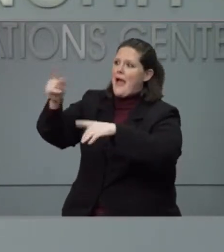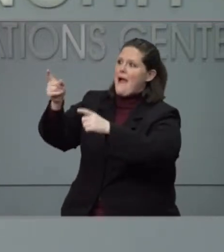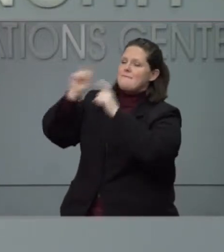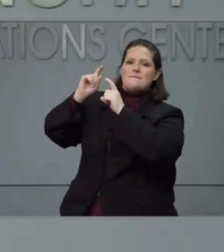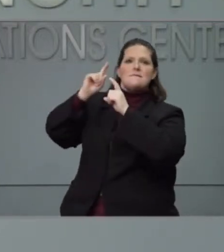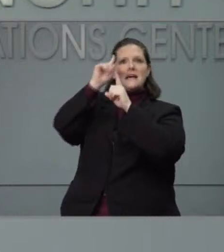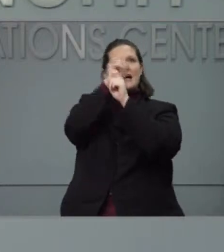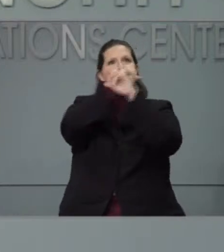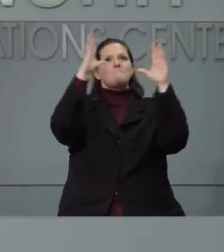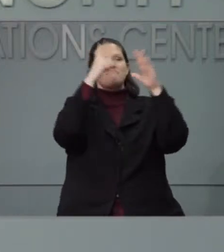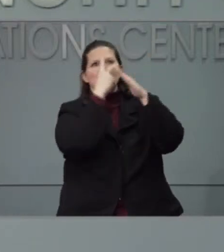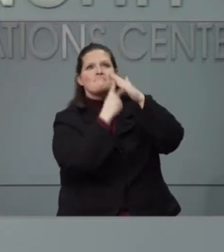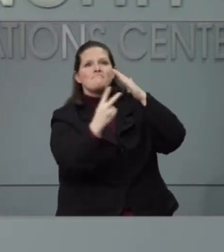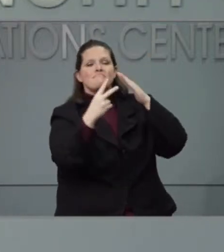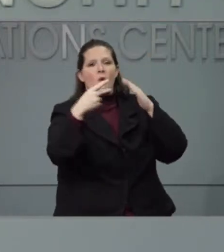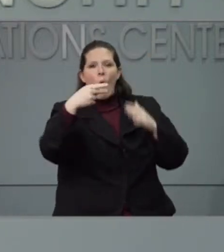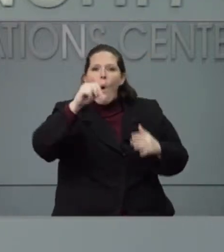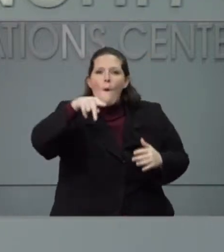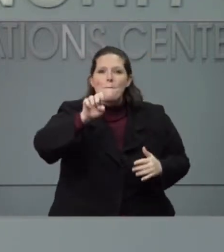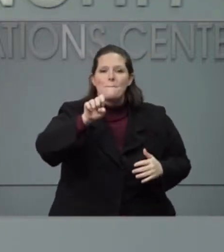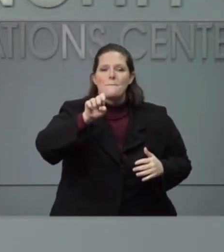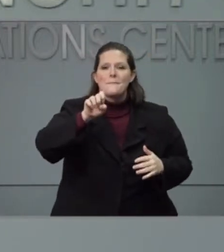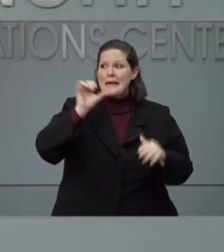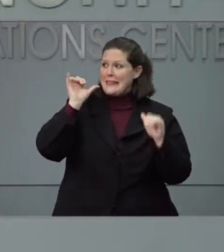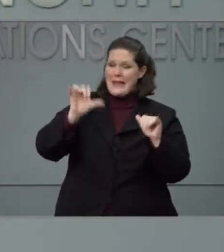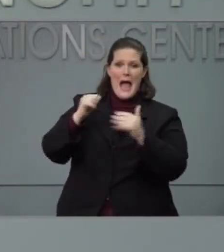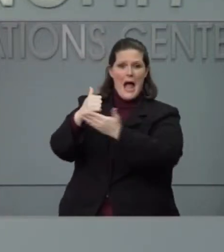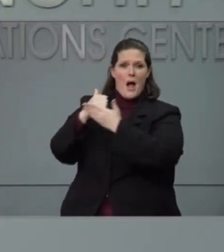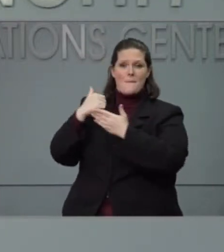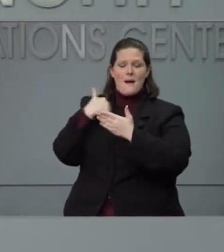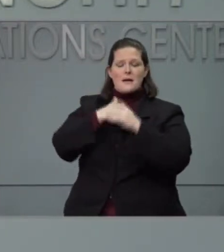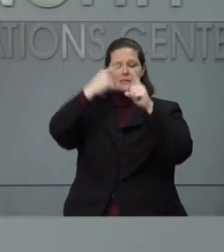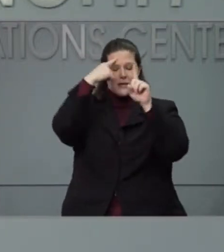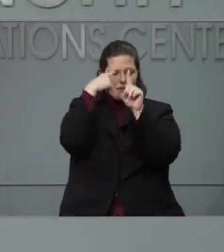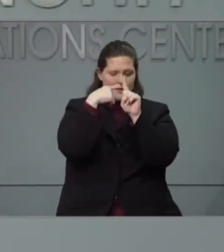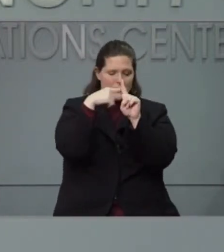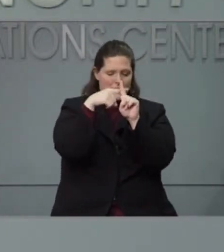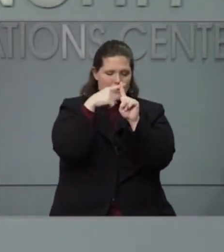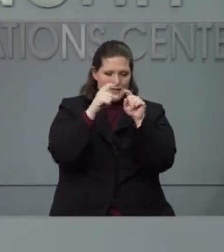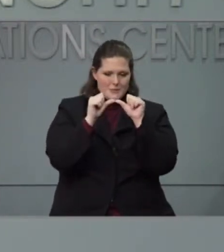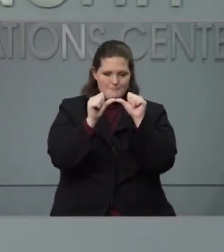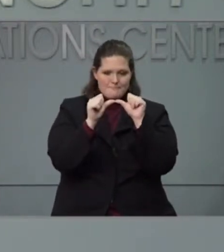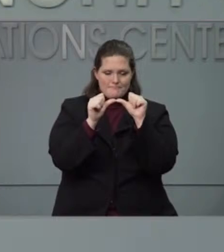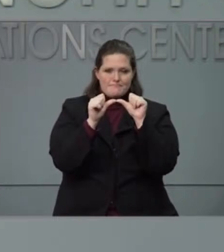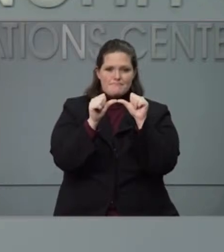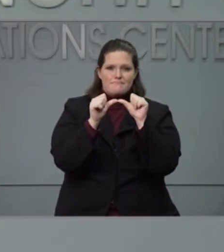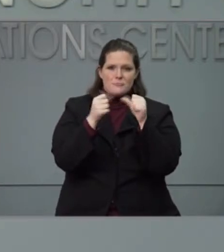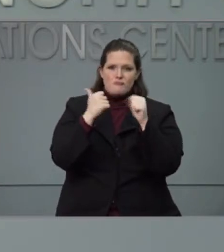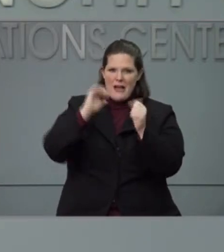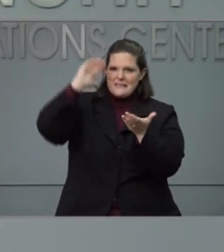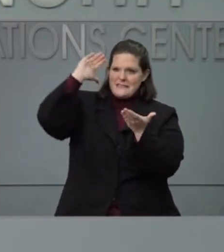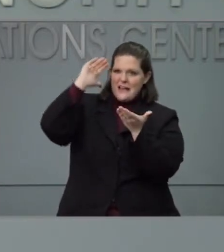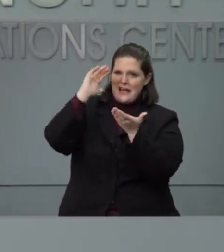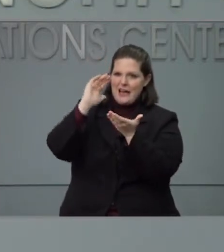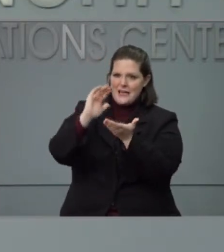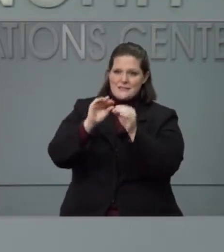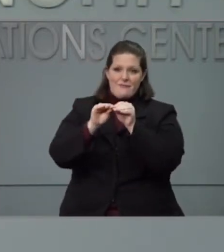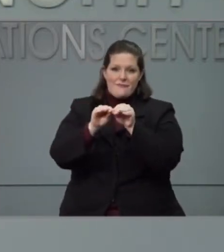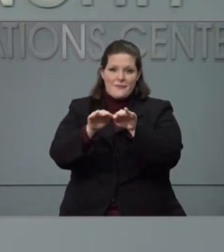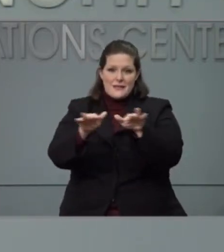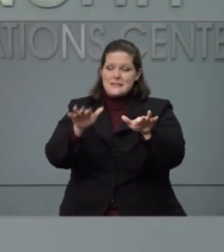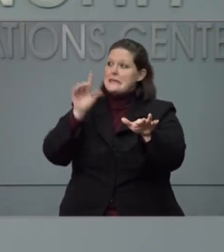our efforts to bridge the gap and slow the spread of this virus until vaccines help us to snuff it